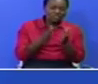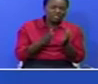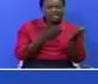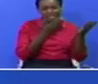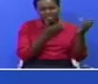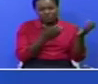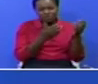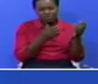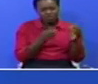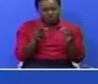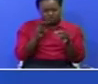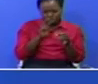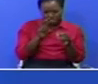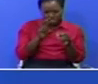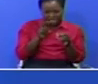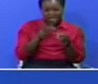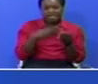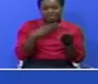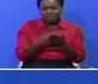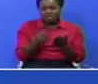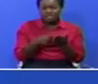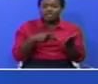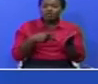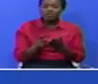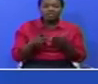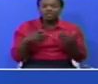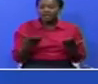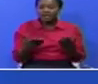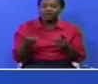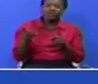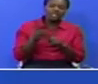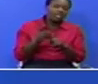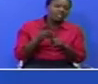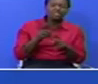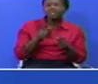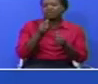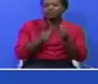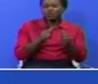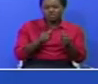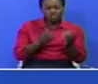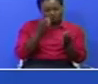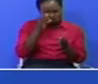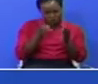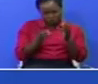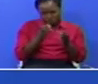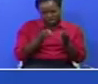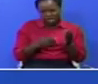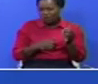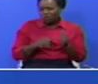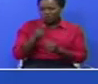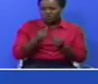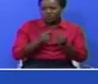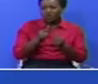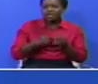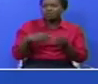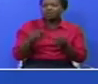to go through the cash records and the payment for the specific day and analyze which payments were made, which money needed